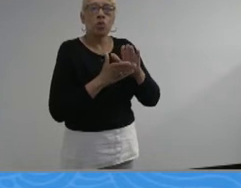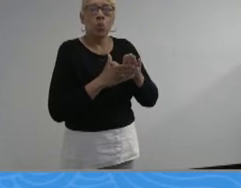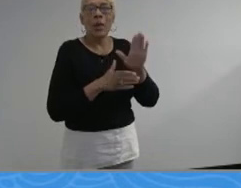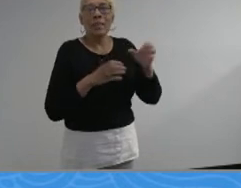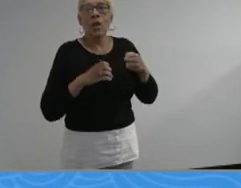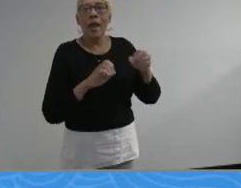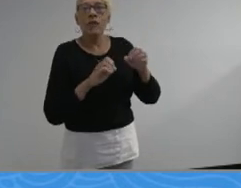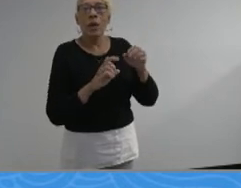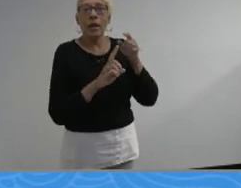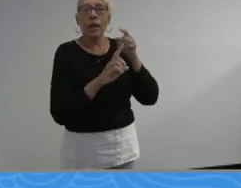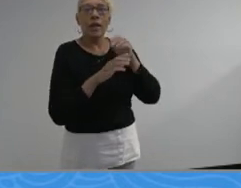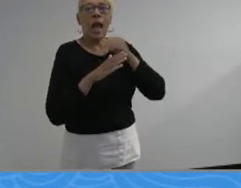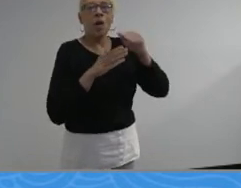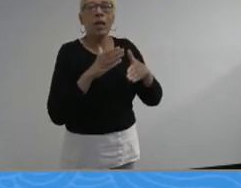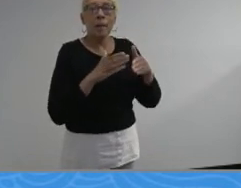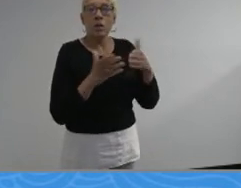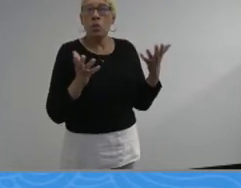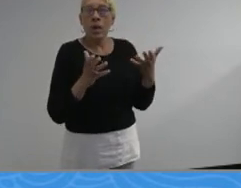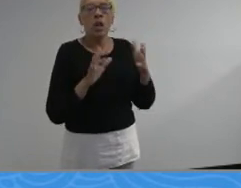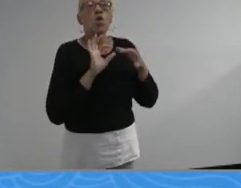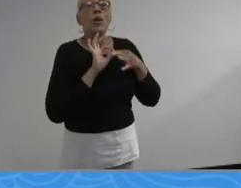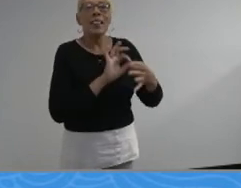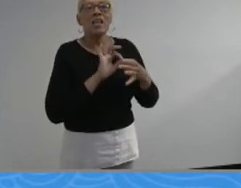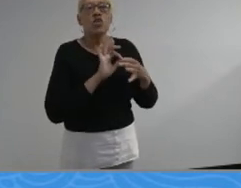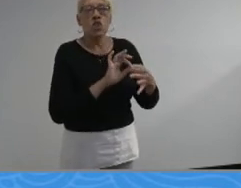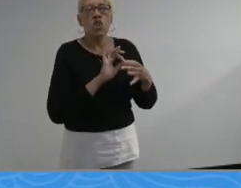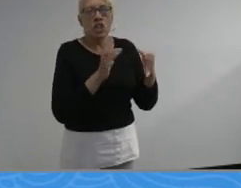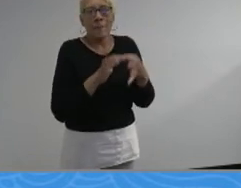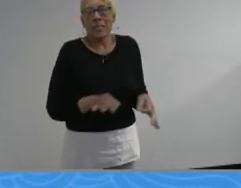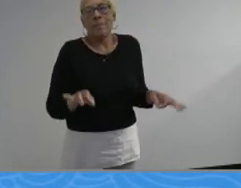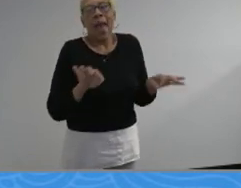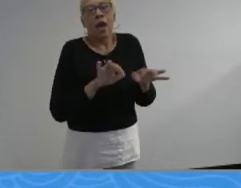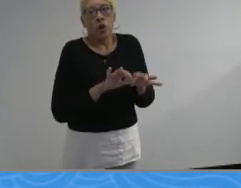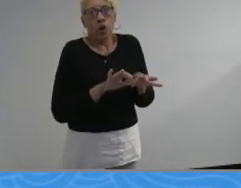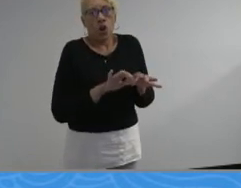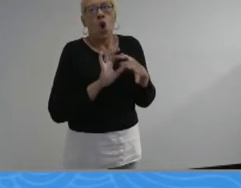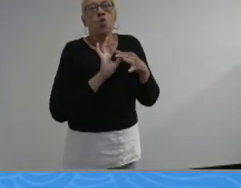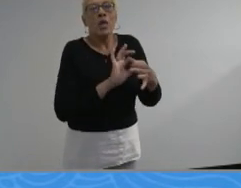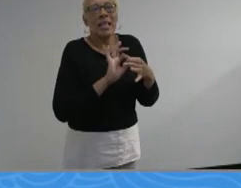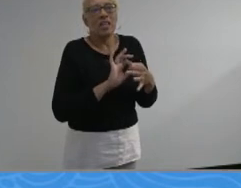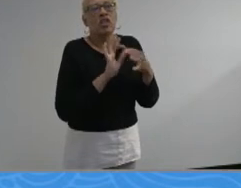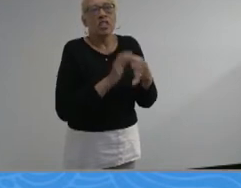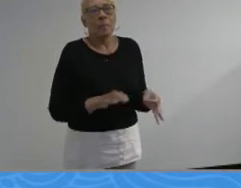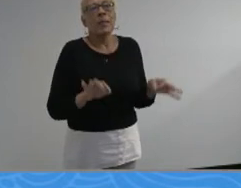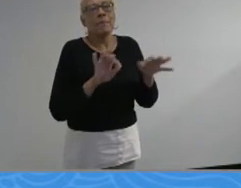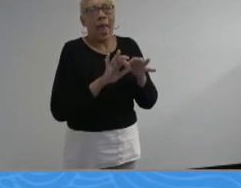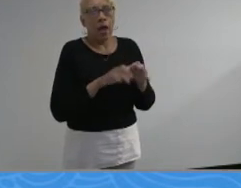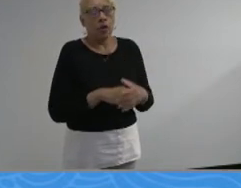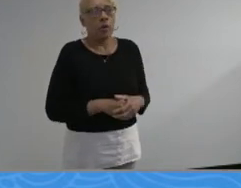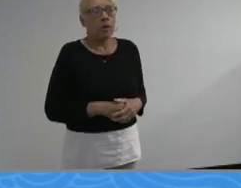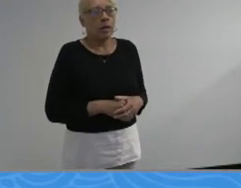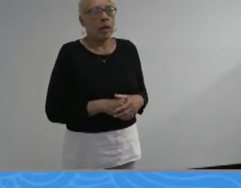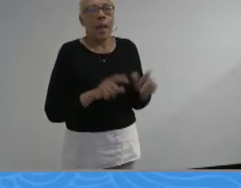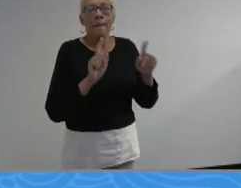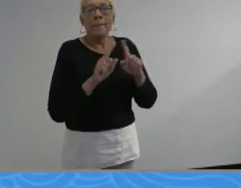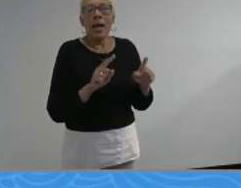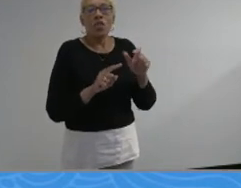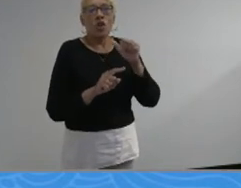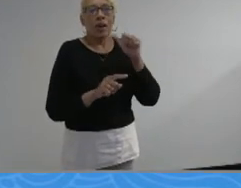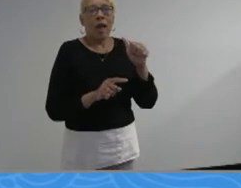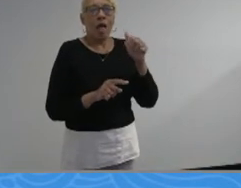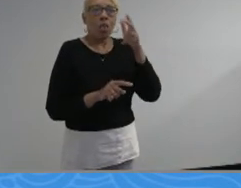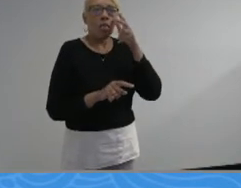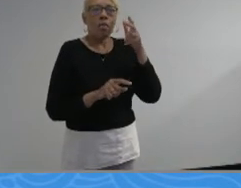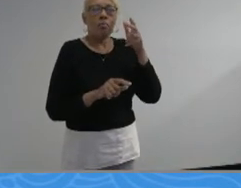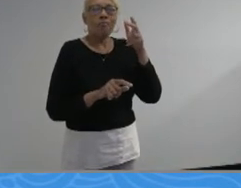and outcomes are relationships. Relationships matter, relationships matter, relationships matter. But they're just not these sort of hokey type of